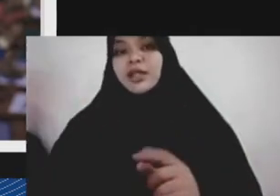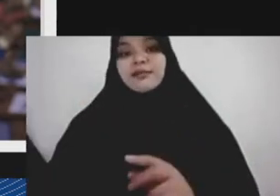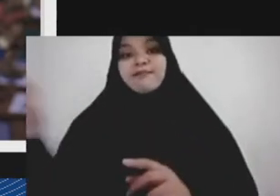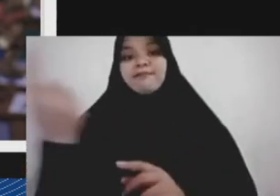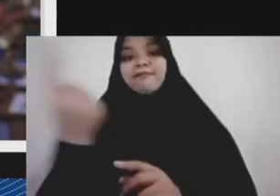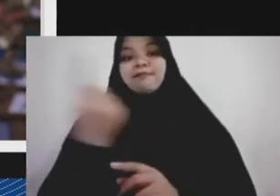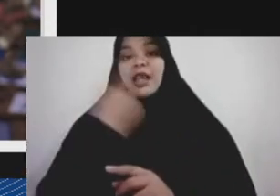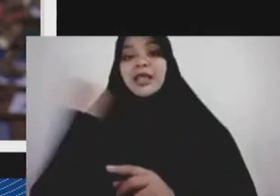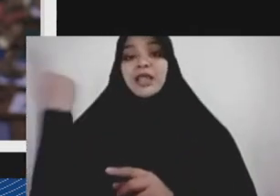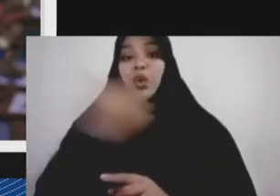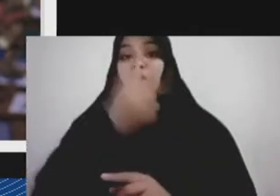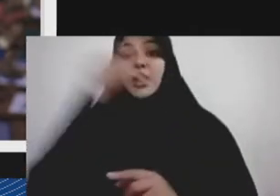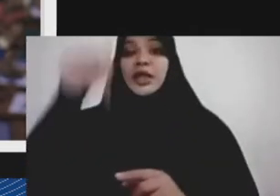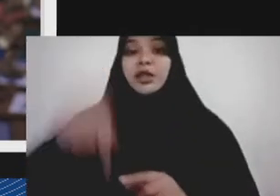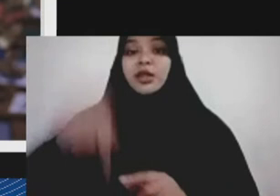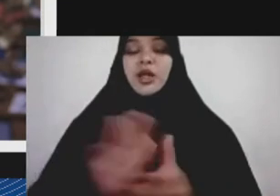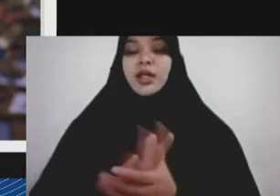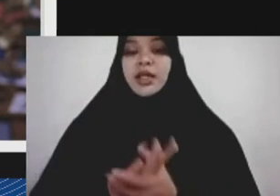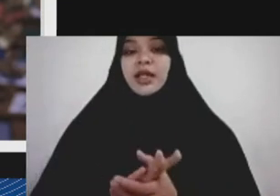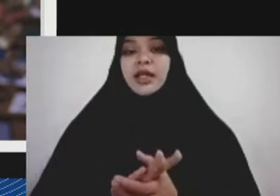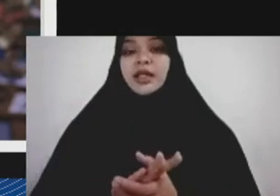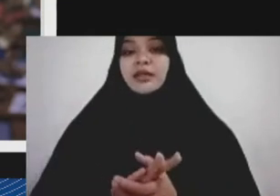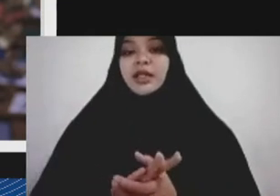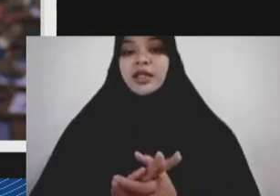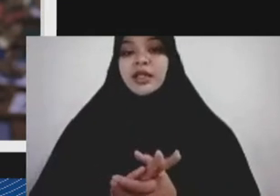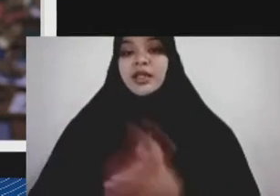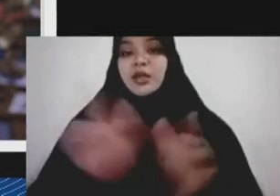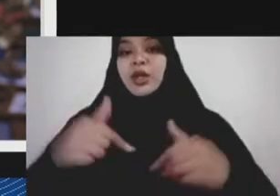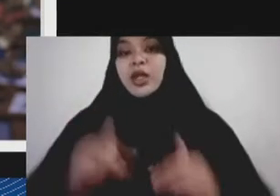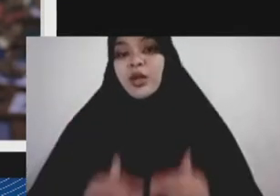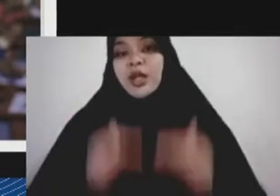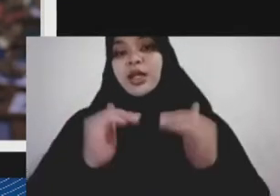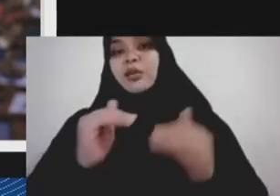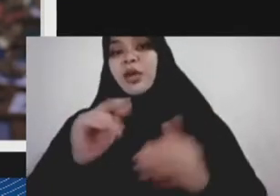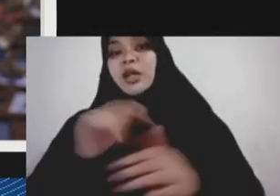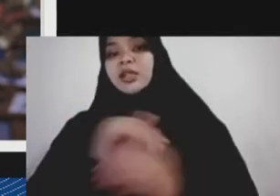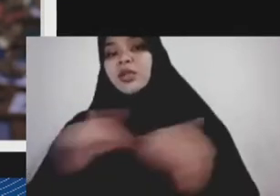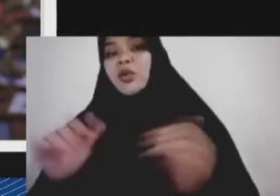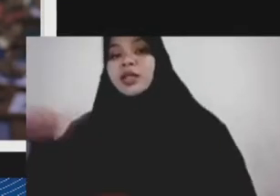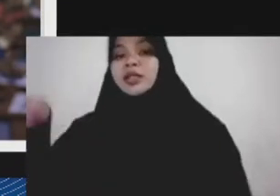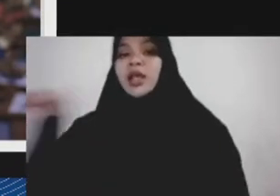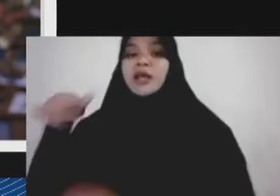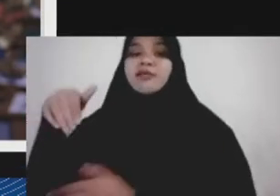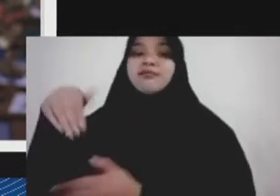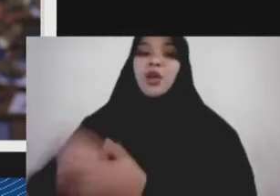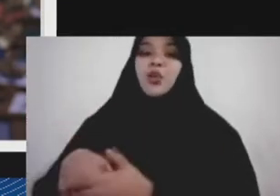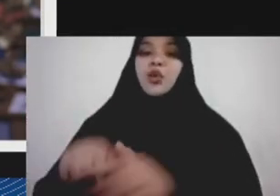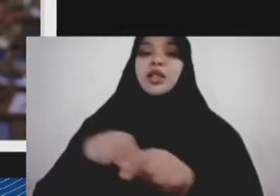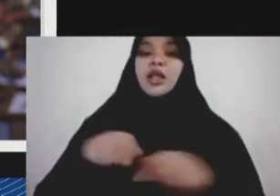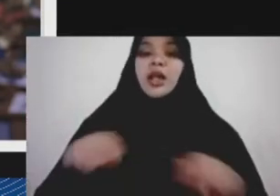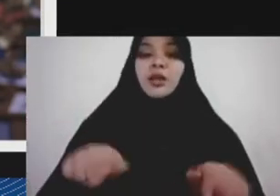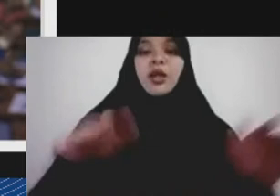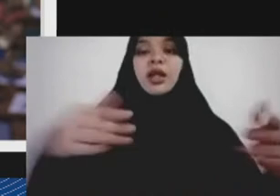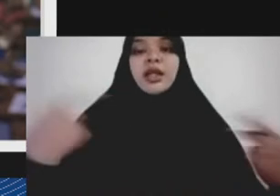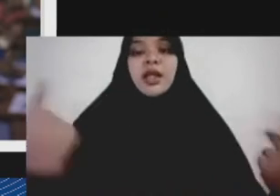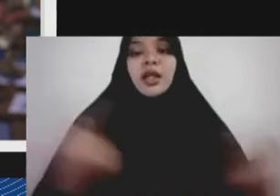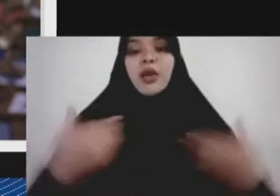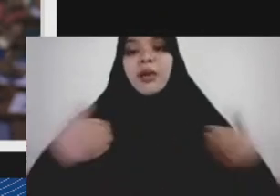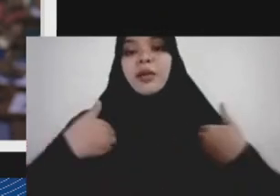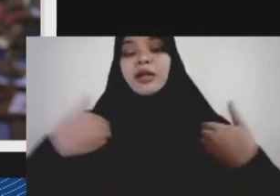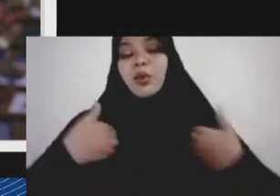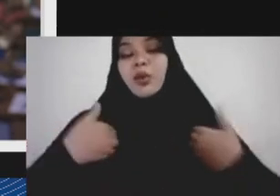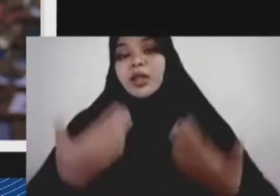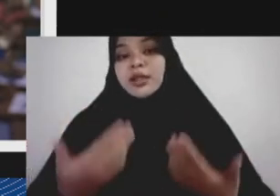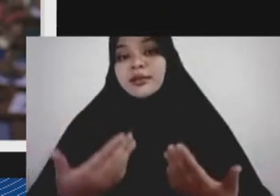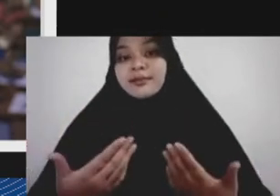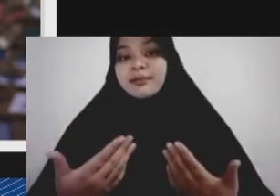our sub-regional and even local trends of gender-based violence and the impact that it's having for a